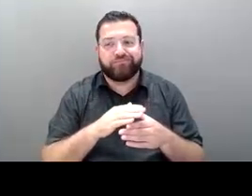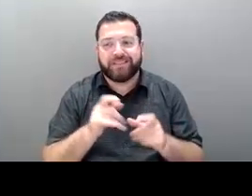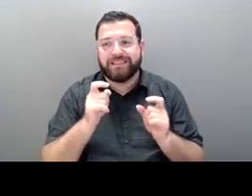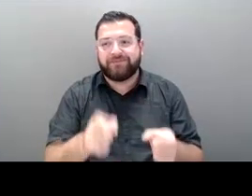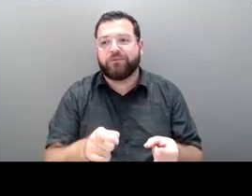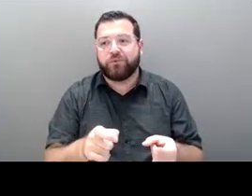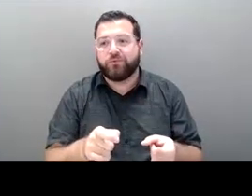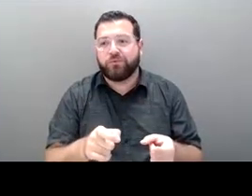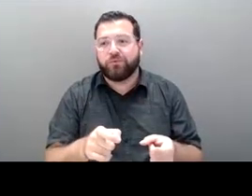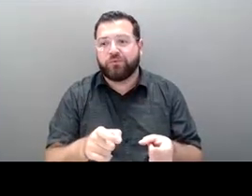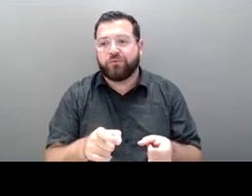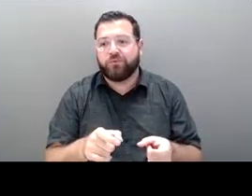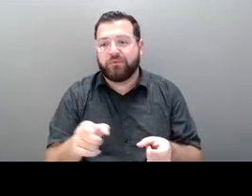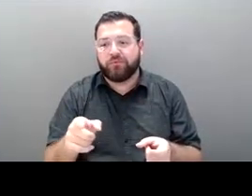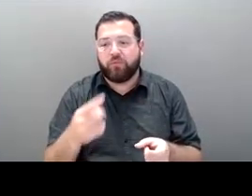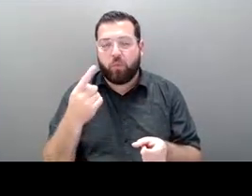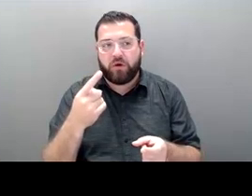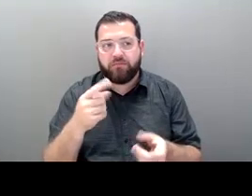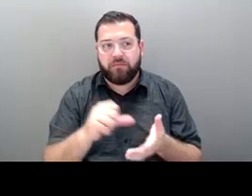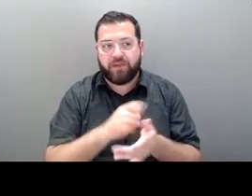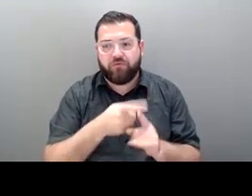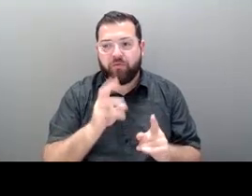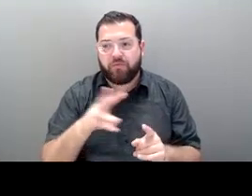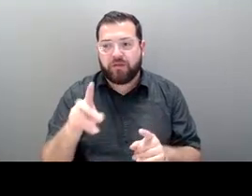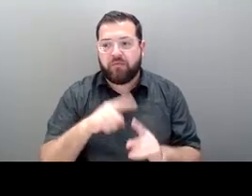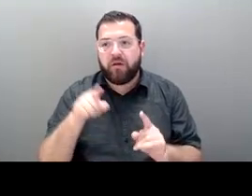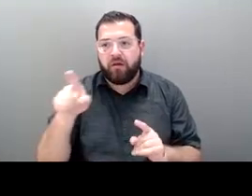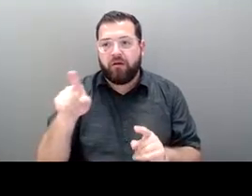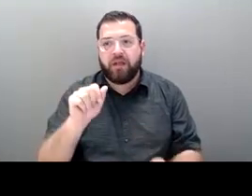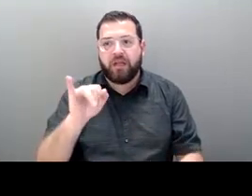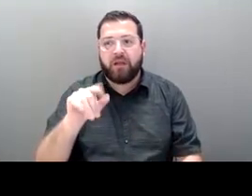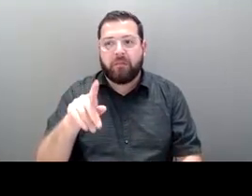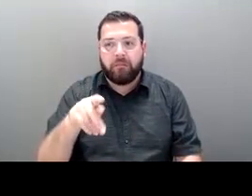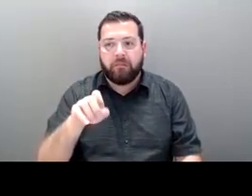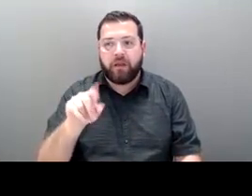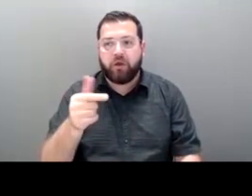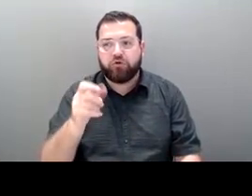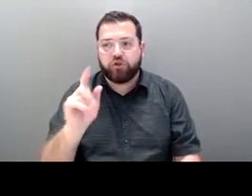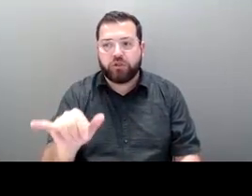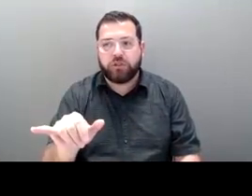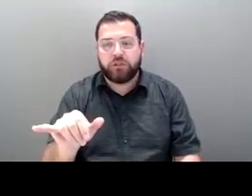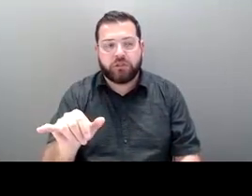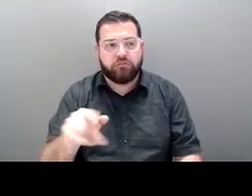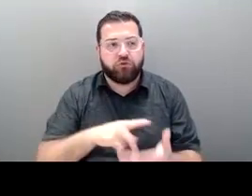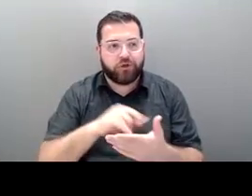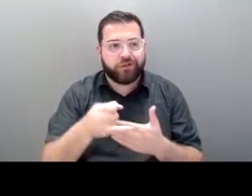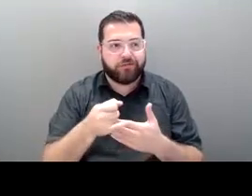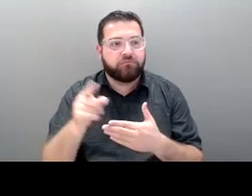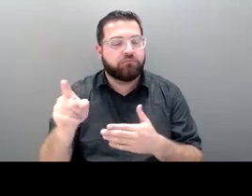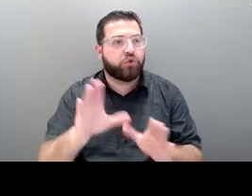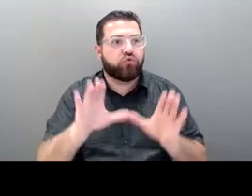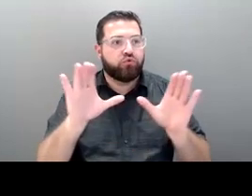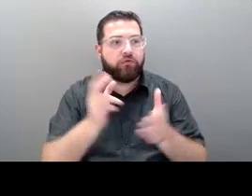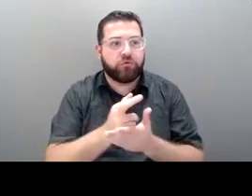is, these are all this part of the resource. This is another great resource. And again, I